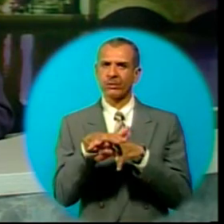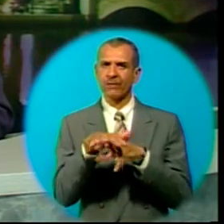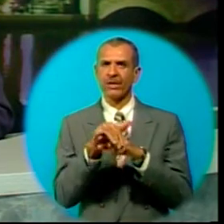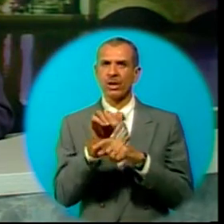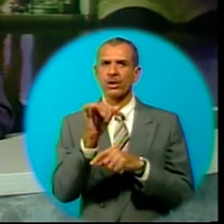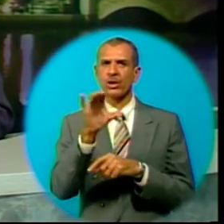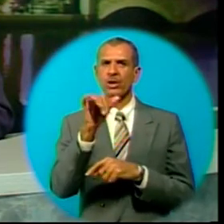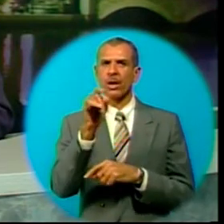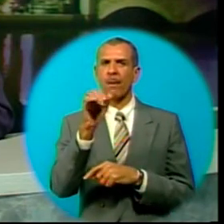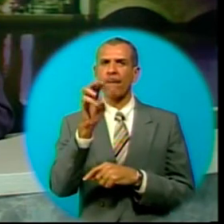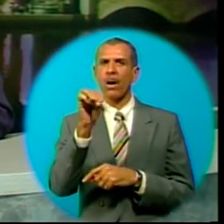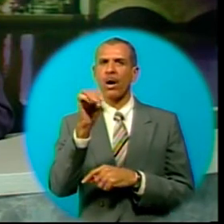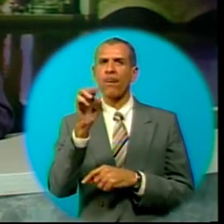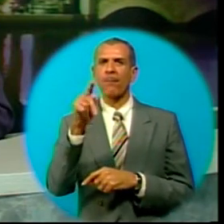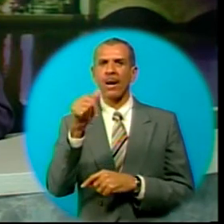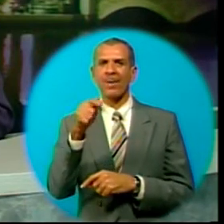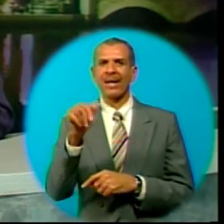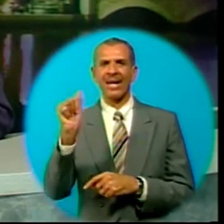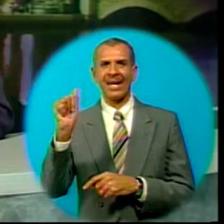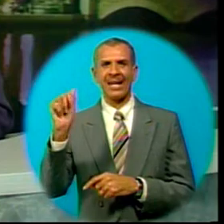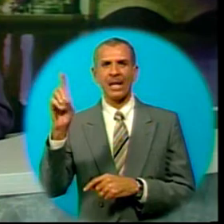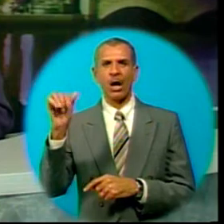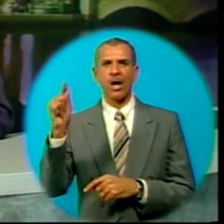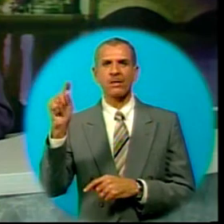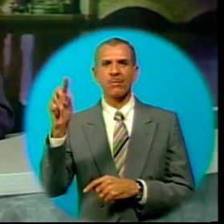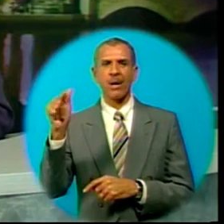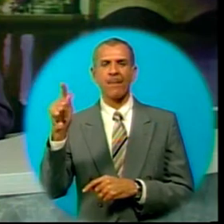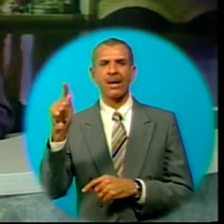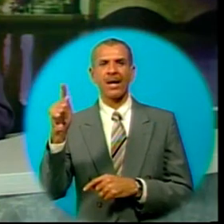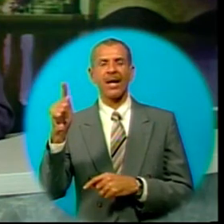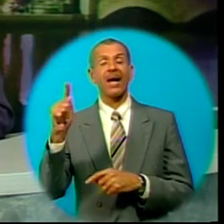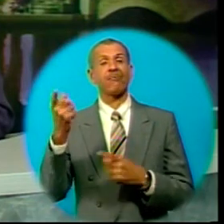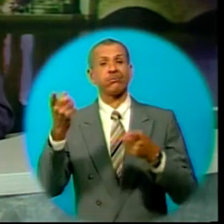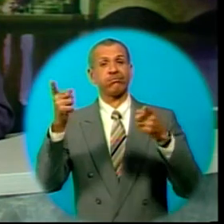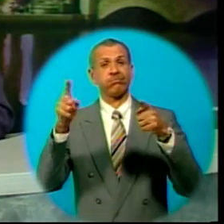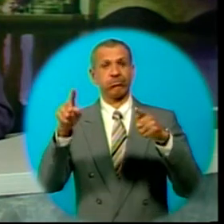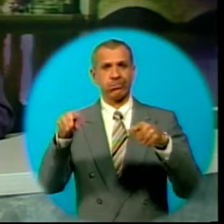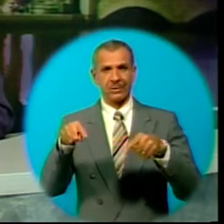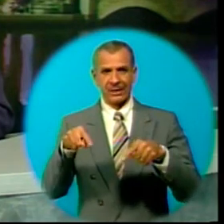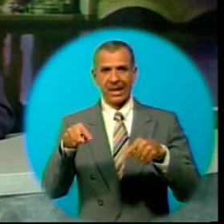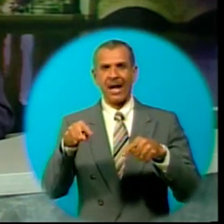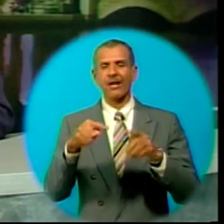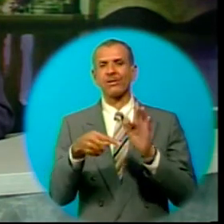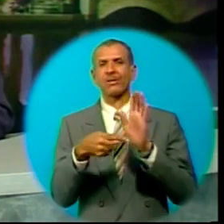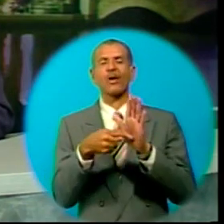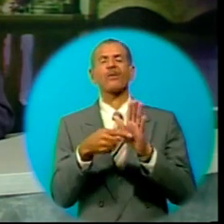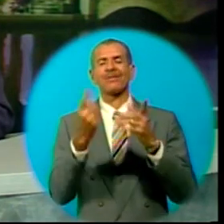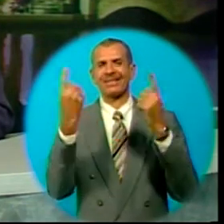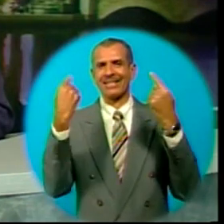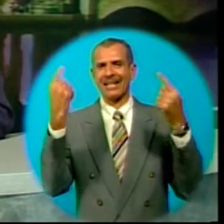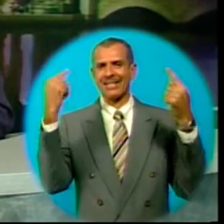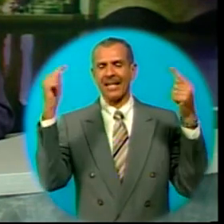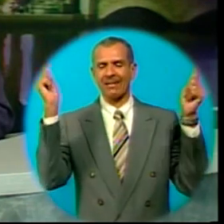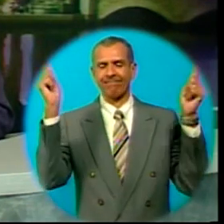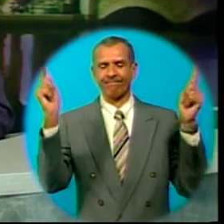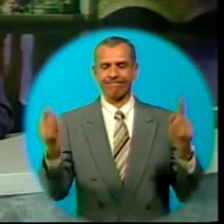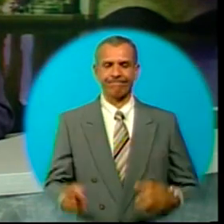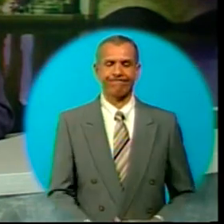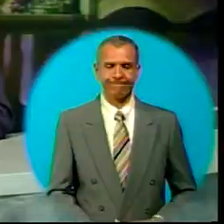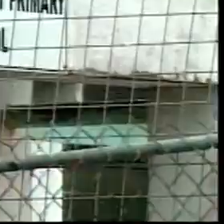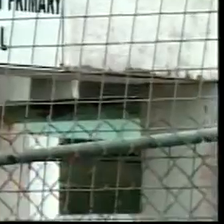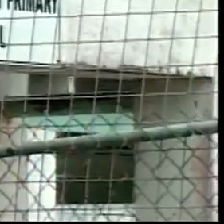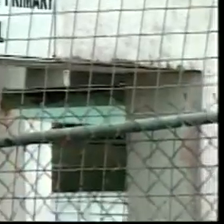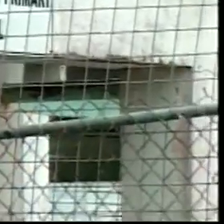Mount Primary and the A. Da Costa Edwards Primary finally took effect and from all indications was a success.